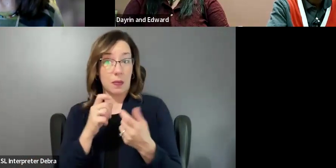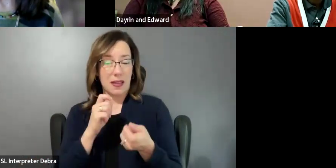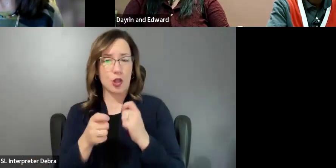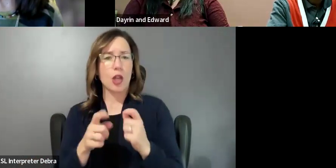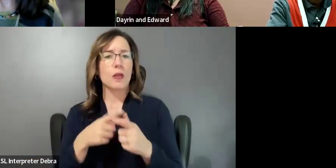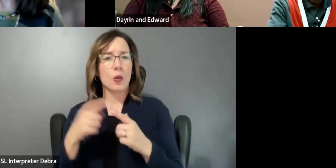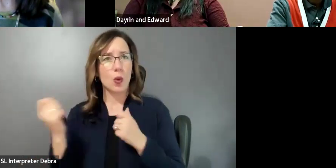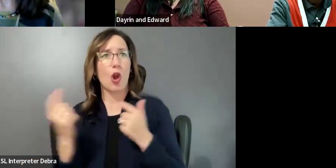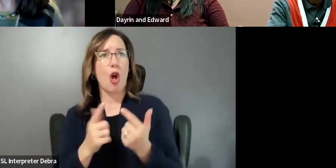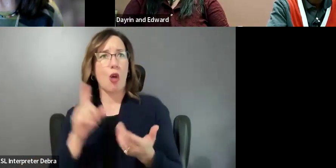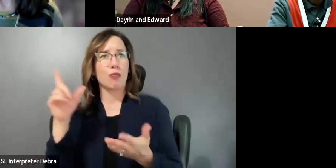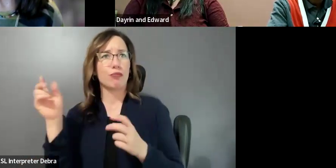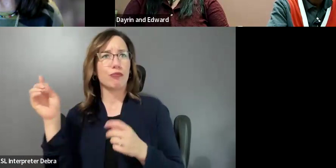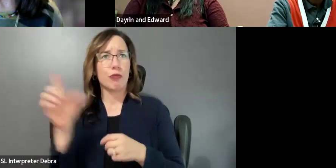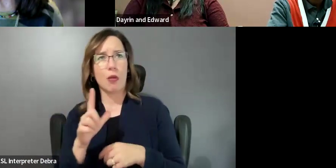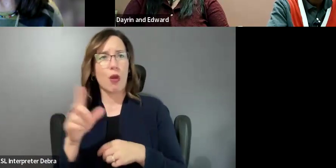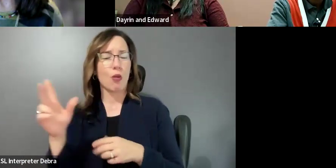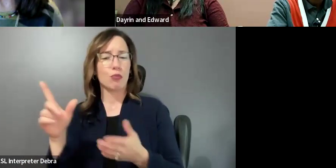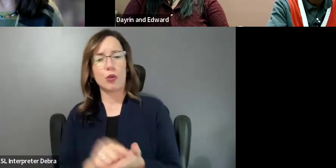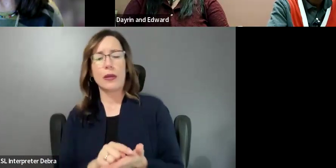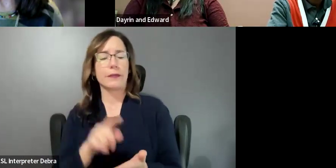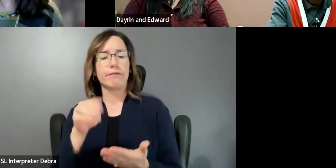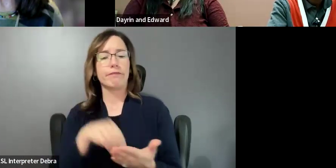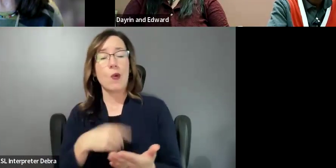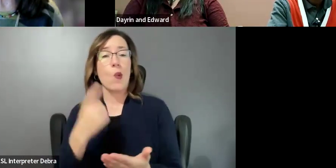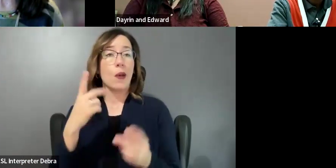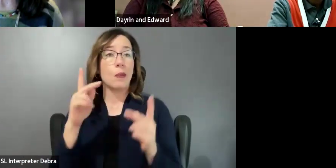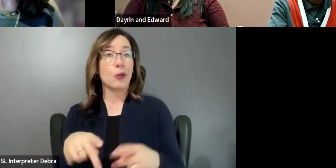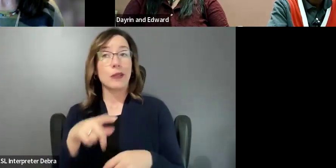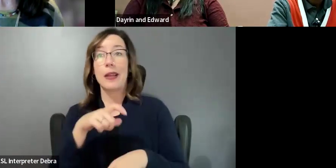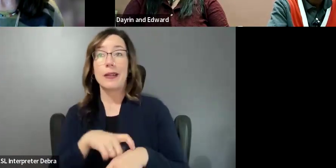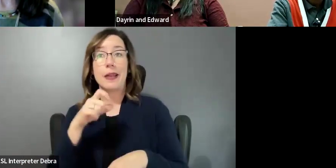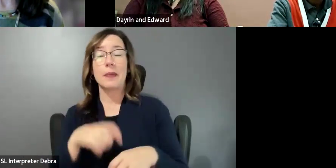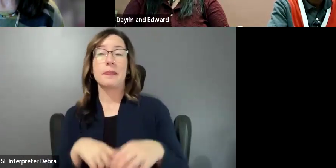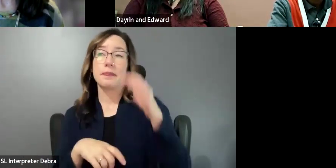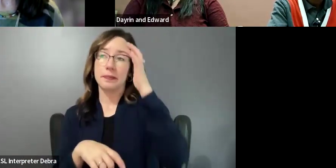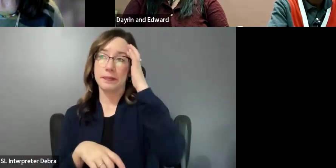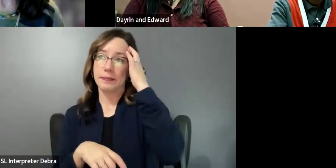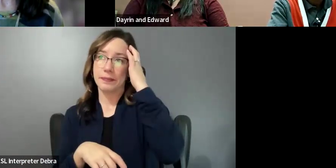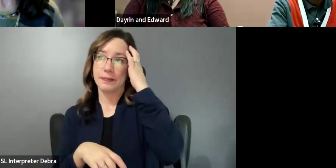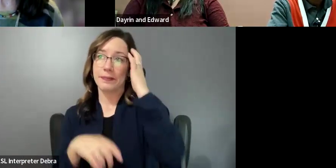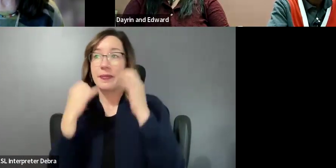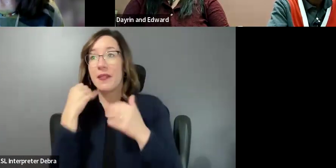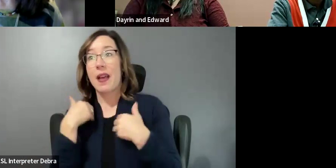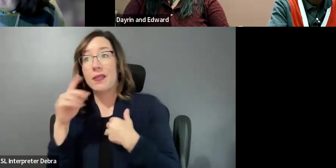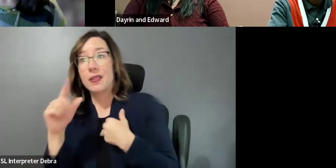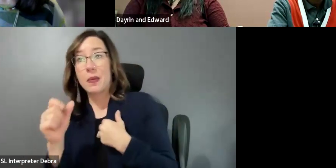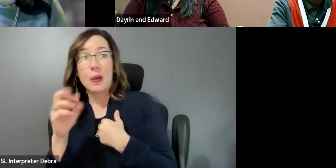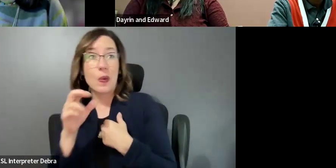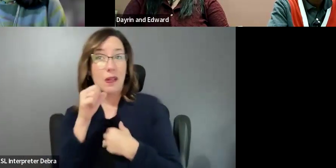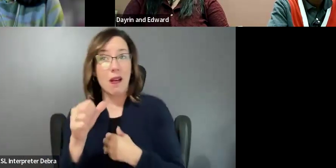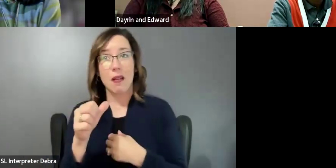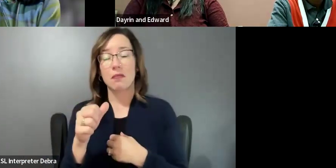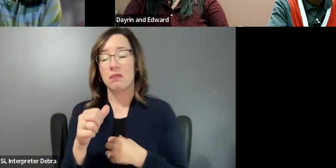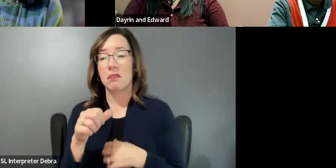begin to walk into our doctors with them. We can do it one person at a time, whether we have a disability or not, because